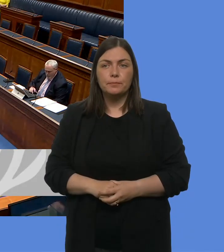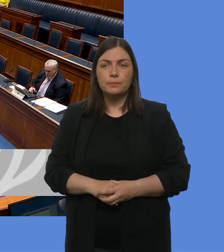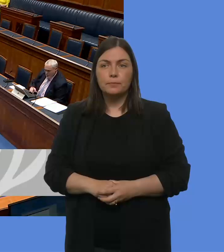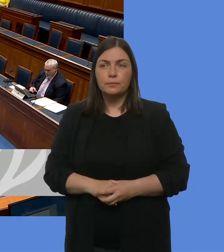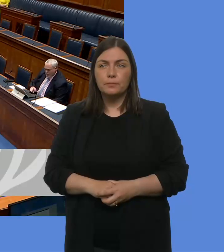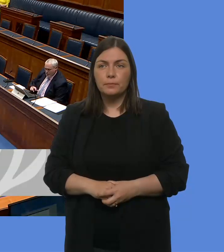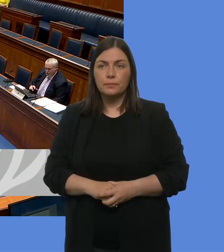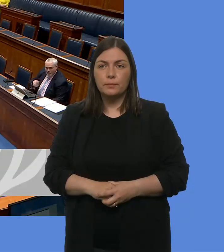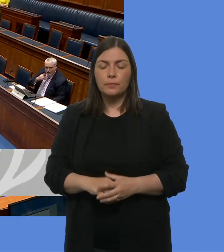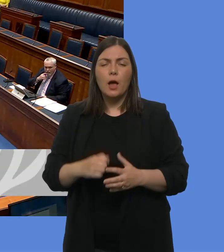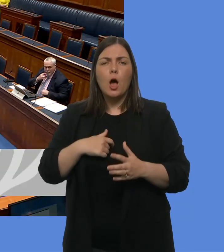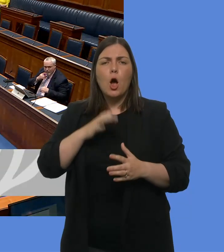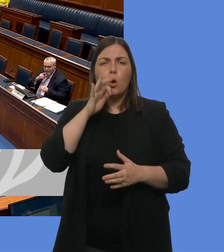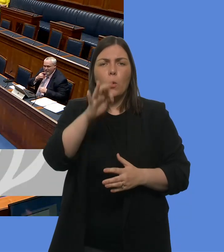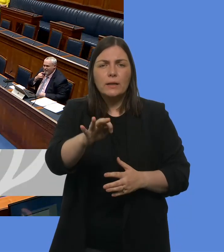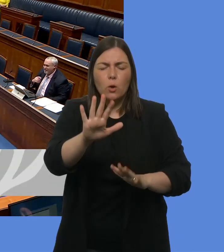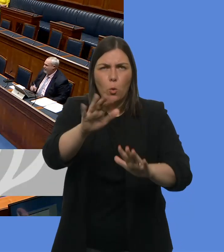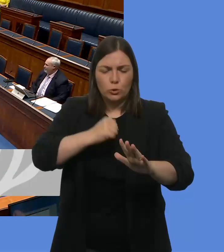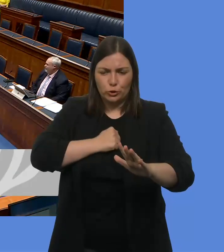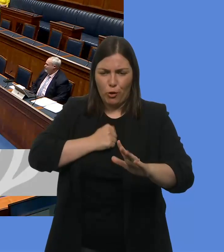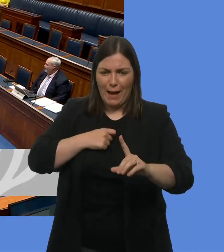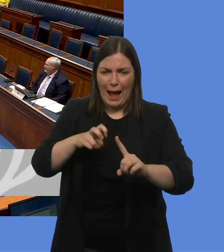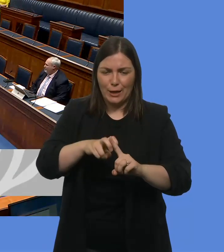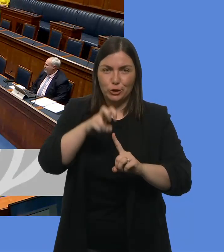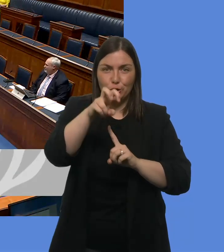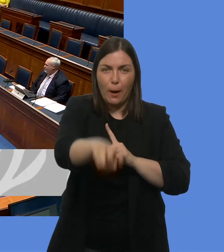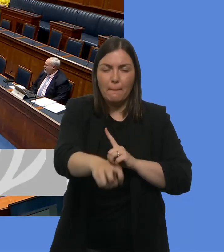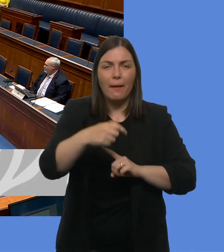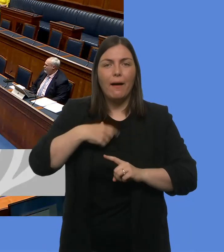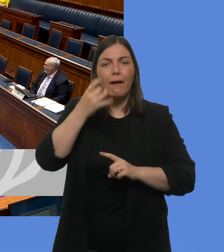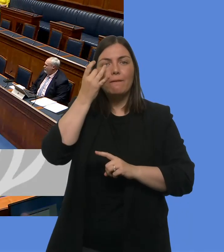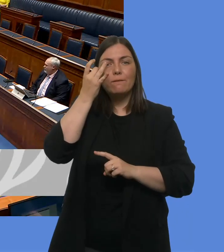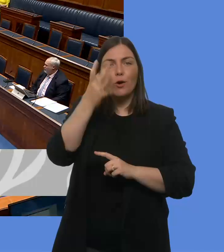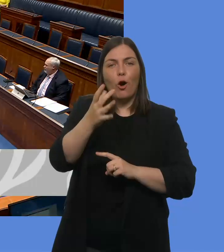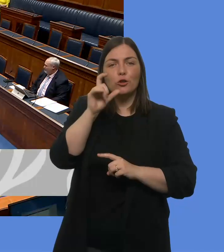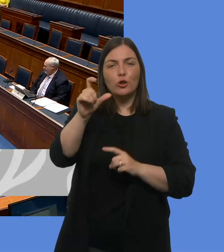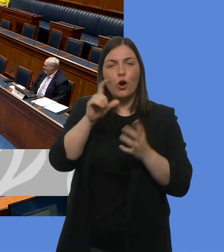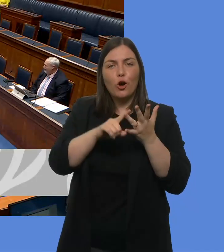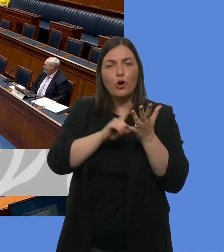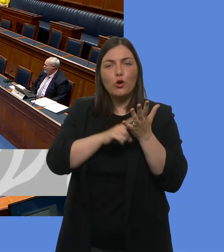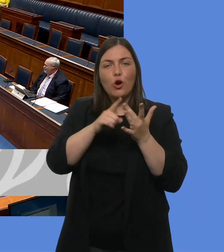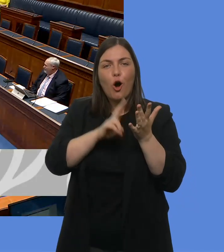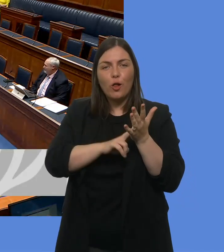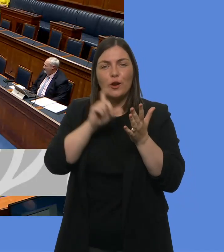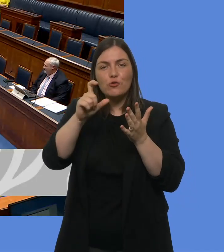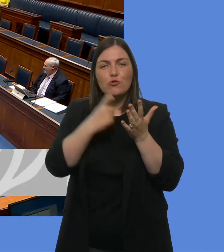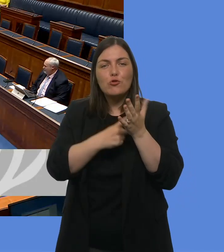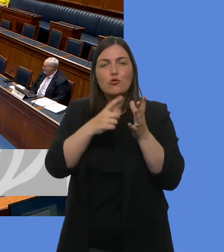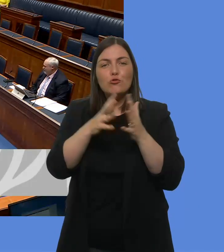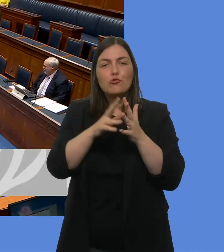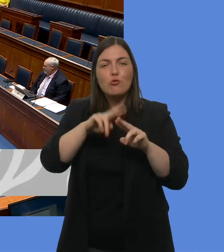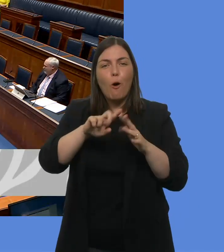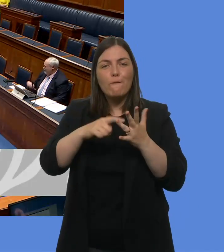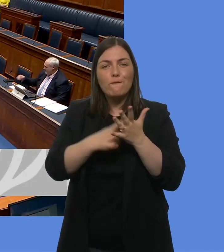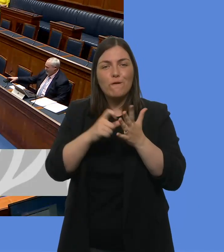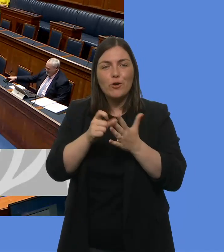Sorry, I'm jumping ahead and I've just been corrected. Colin Crawford, I'm going to call you to wind on the motion, and my apologies for that.